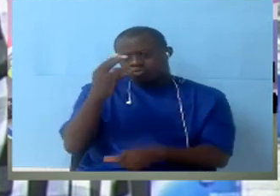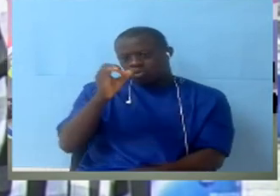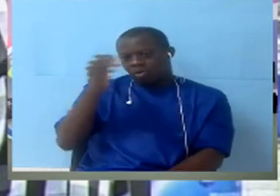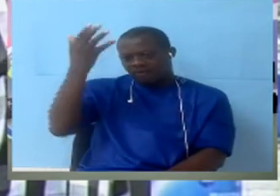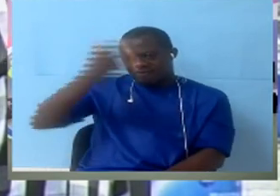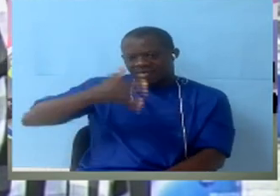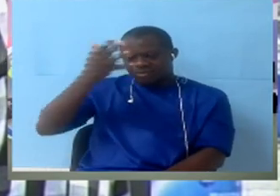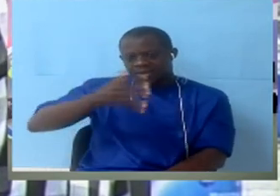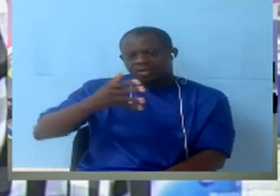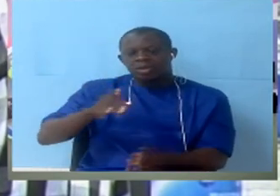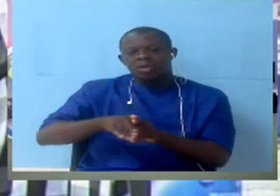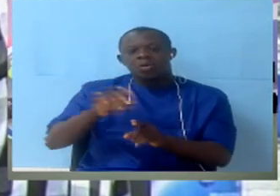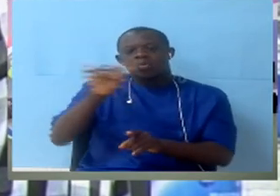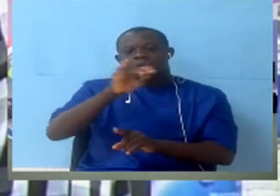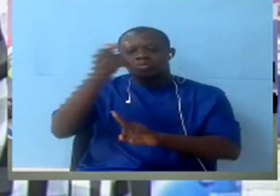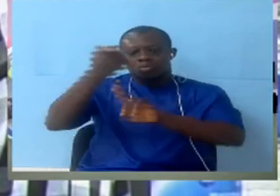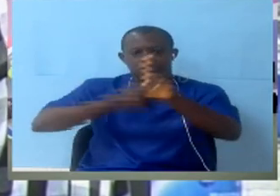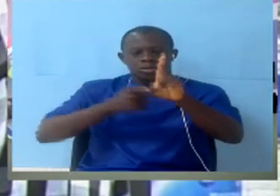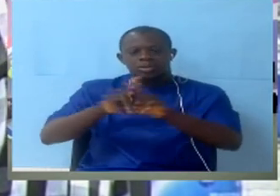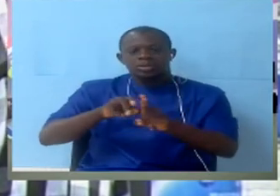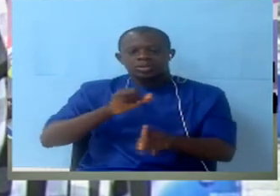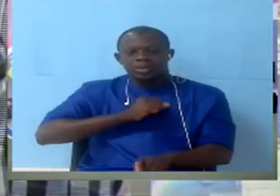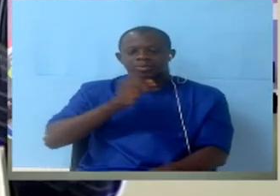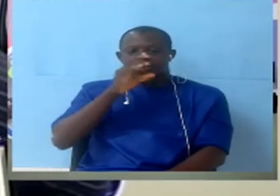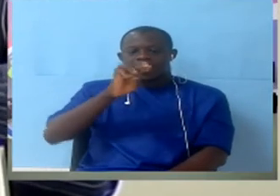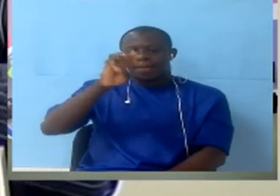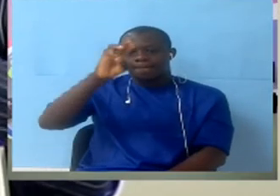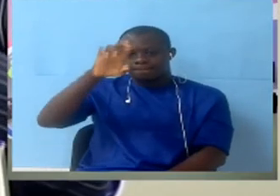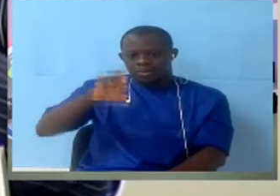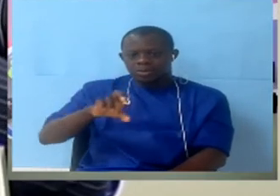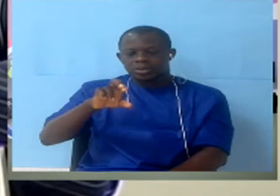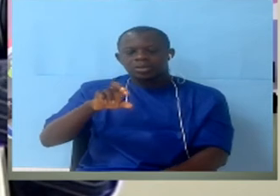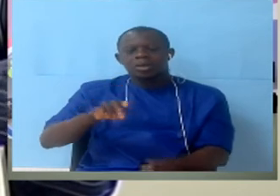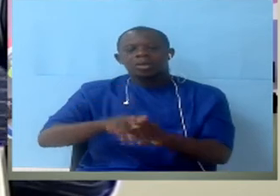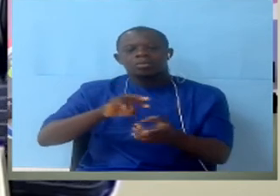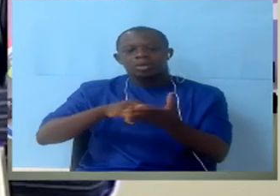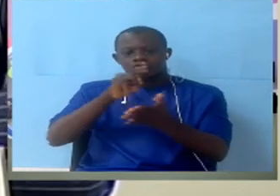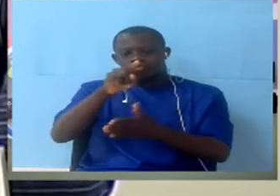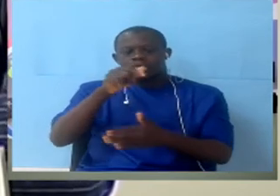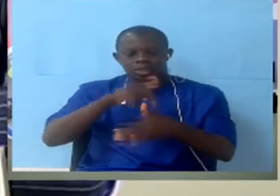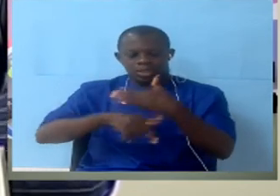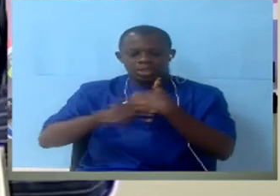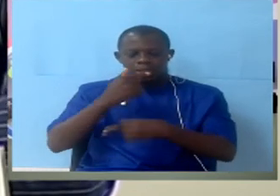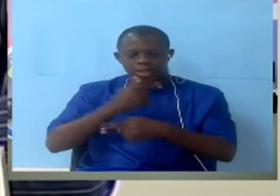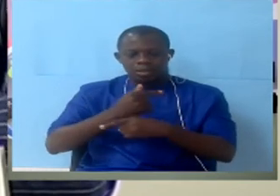month? Around March ma fon. Around March. So you were in Gambia for